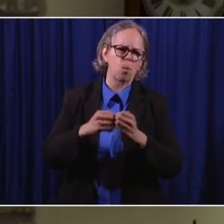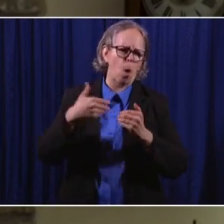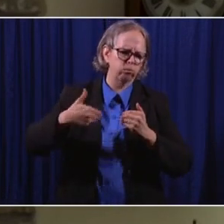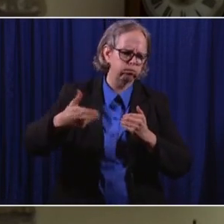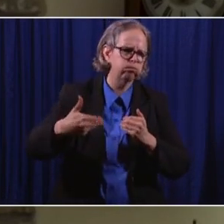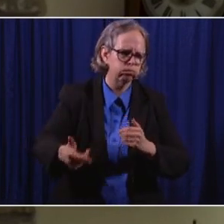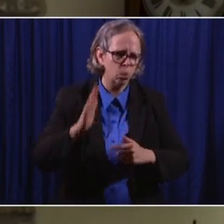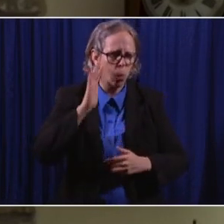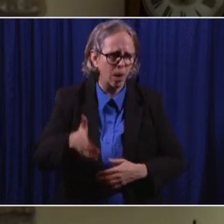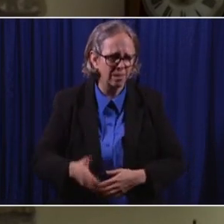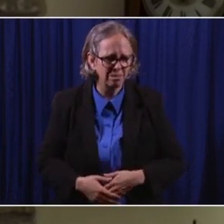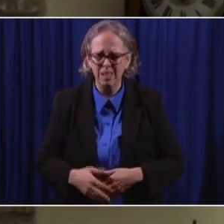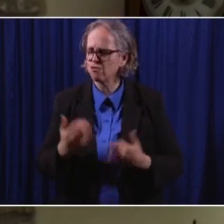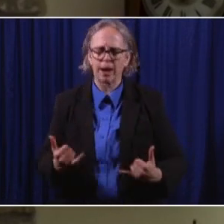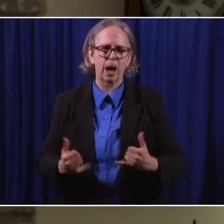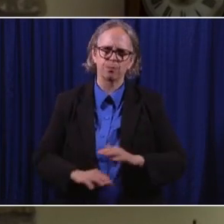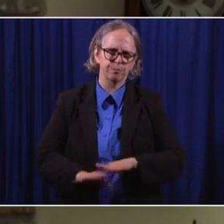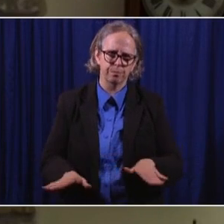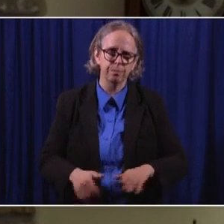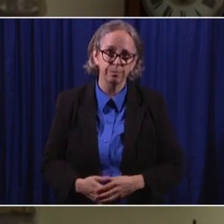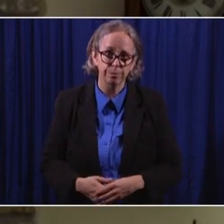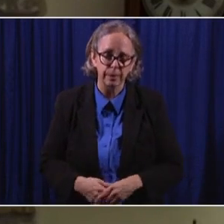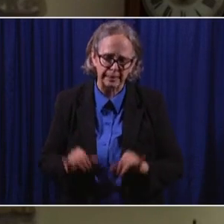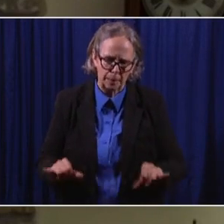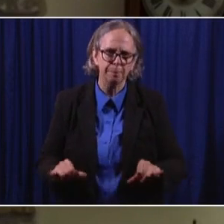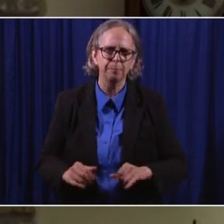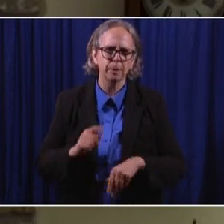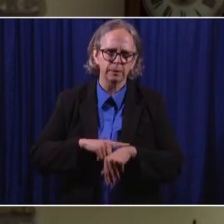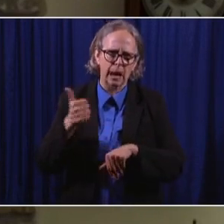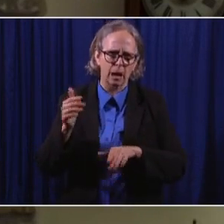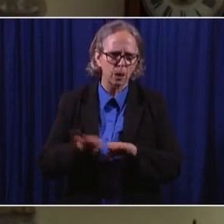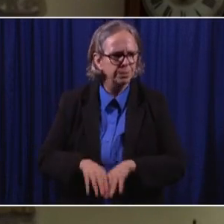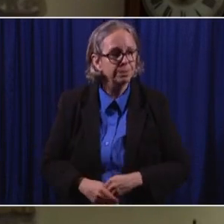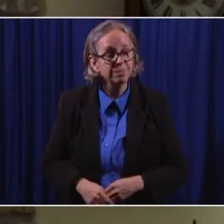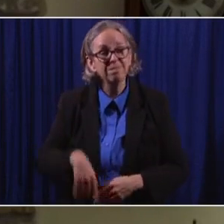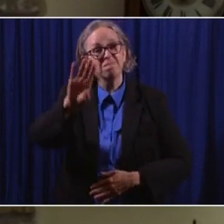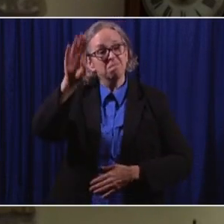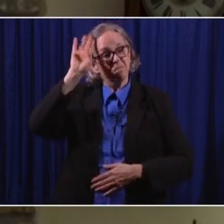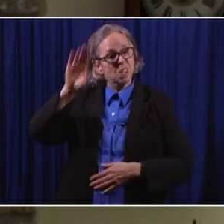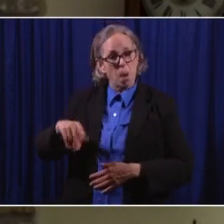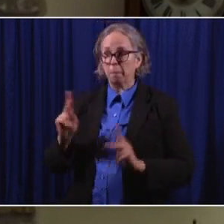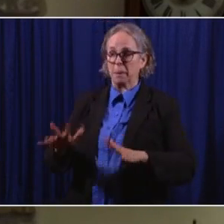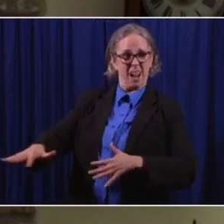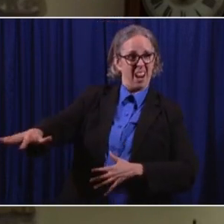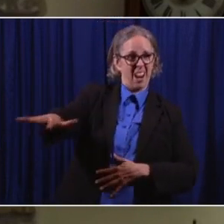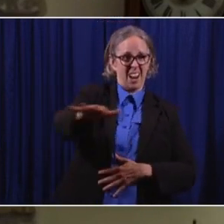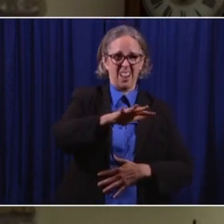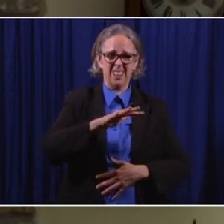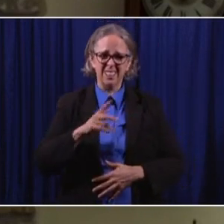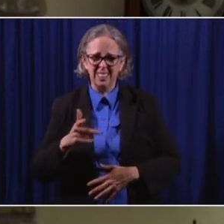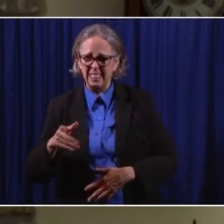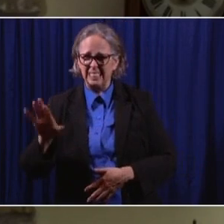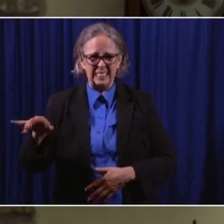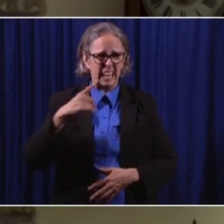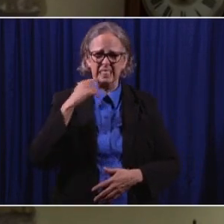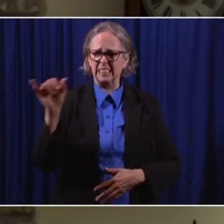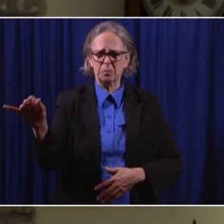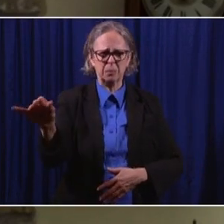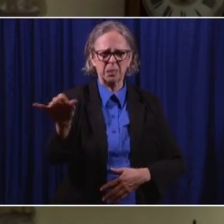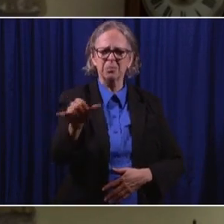time, not today. One of the points that's been made very well from people is, hey, the baseball playoffs